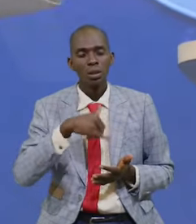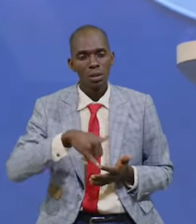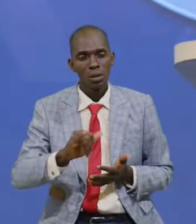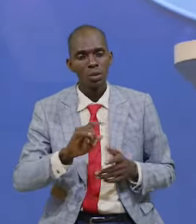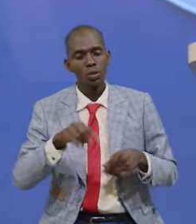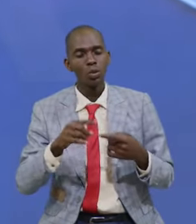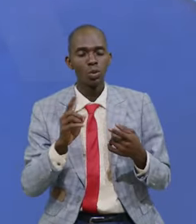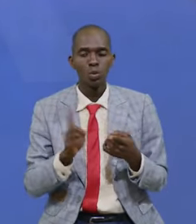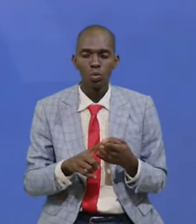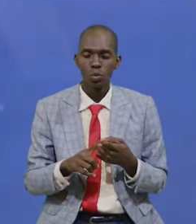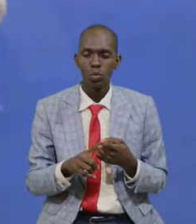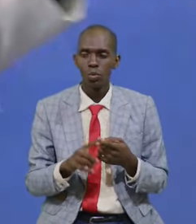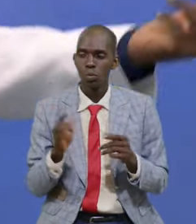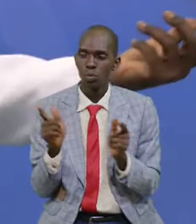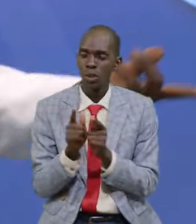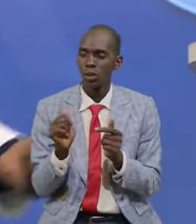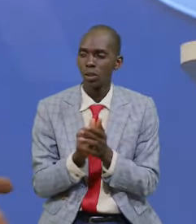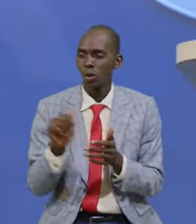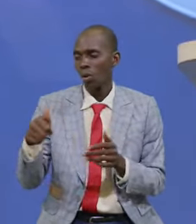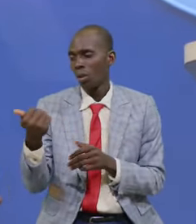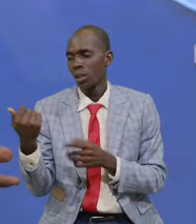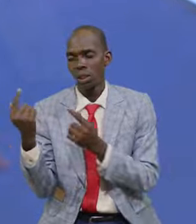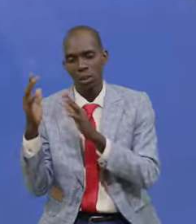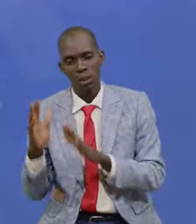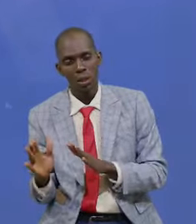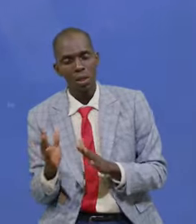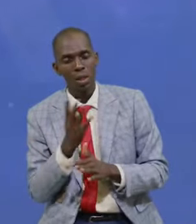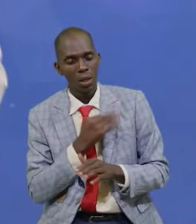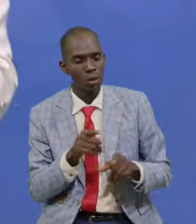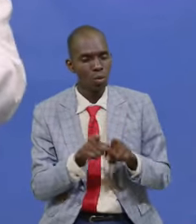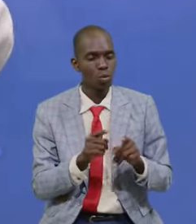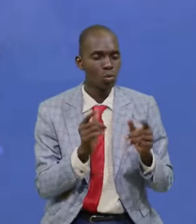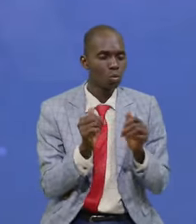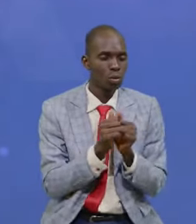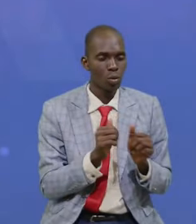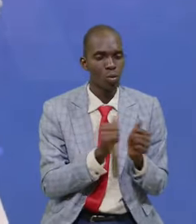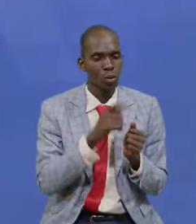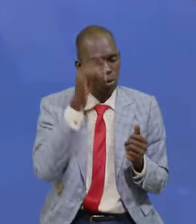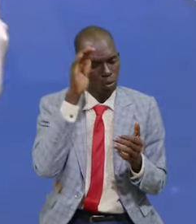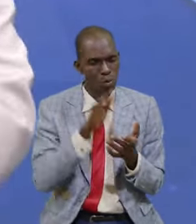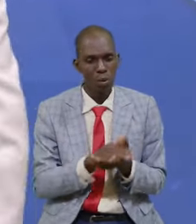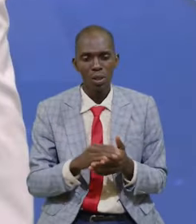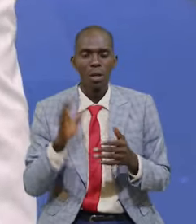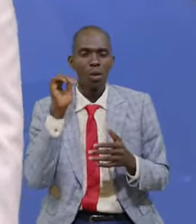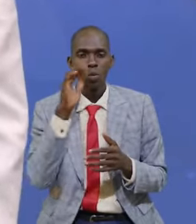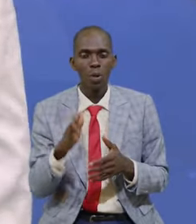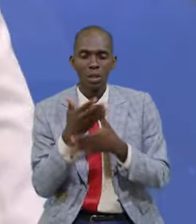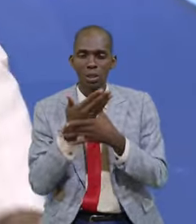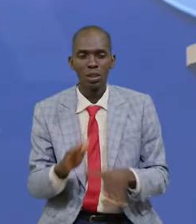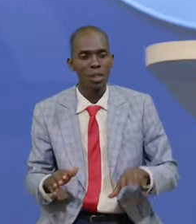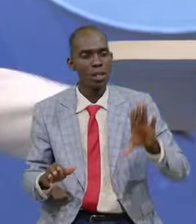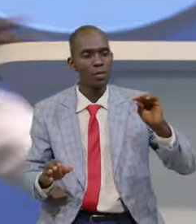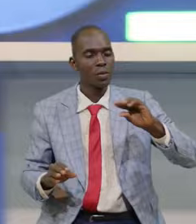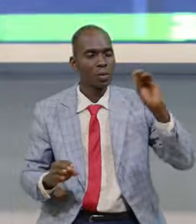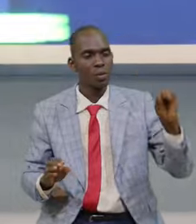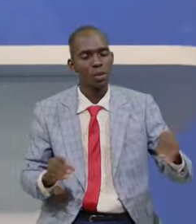same partner and then the husband, same partner and the husband. And 50-50, she gives 50% to